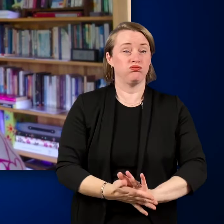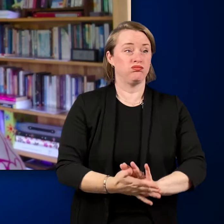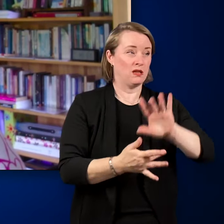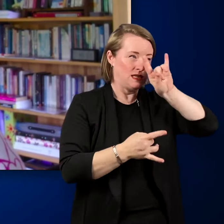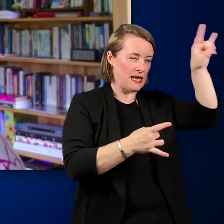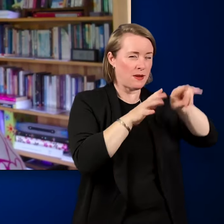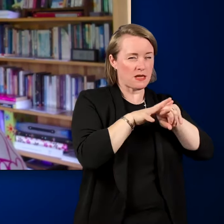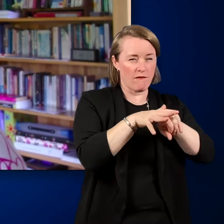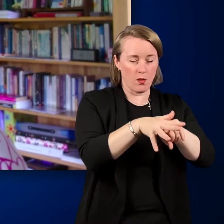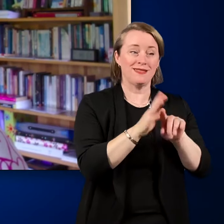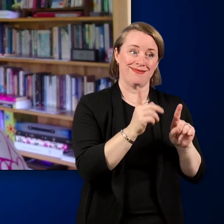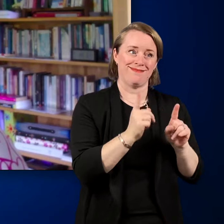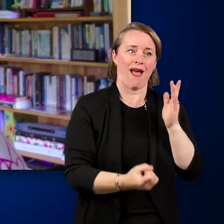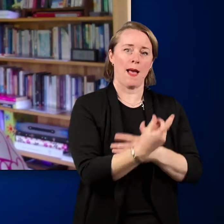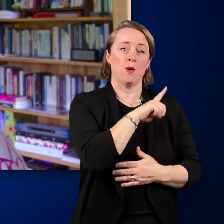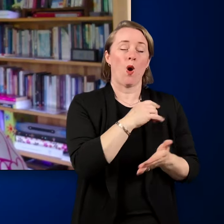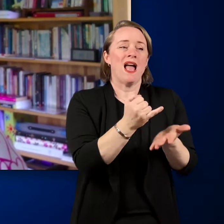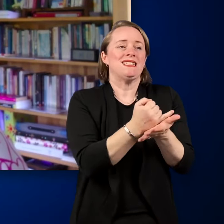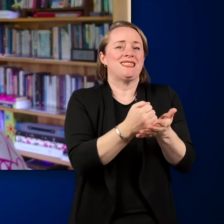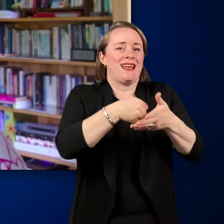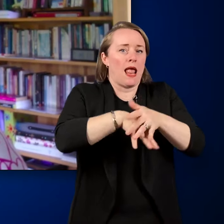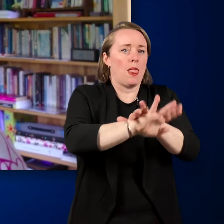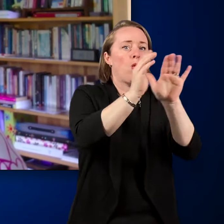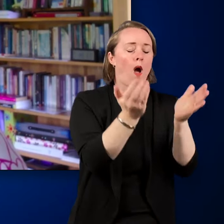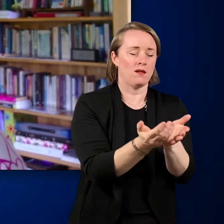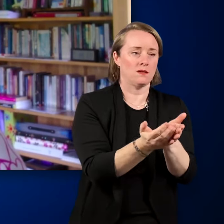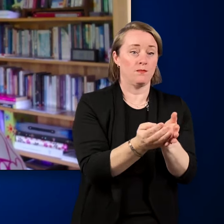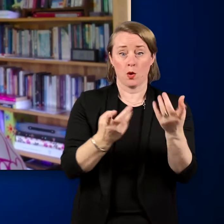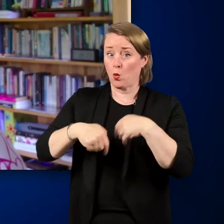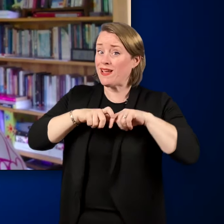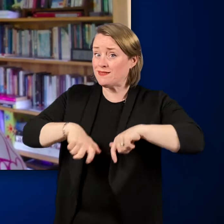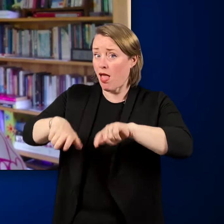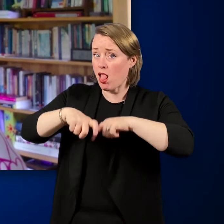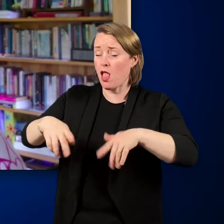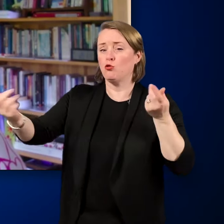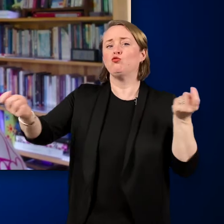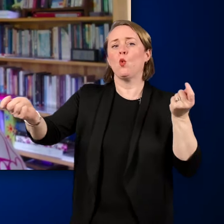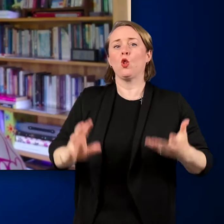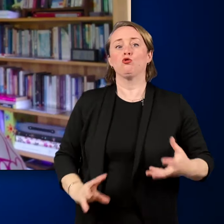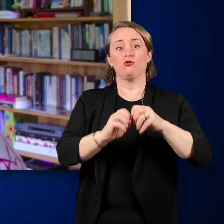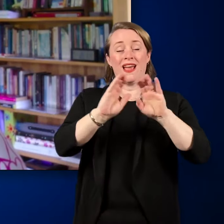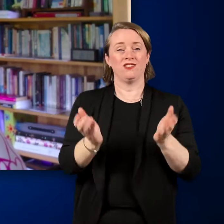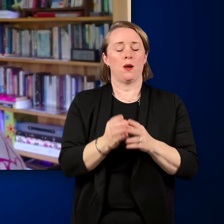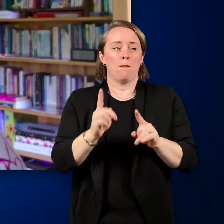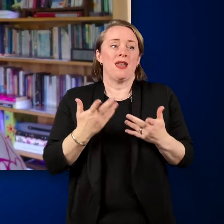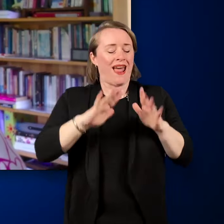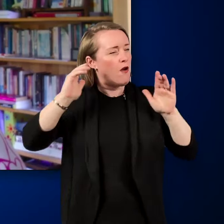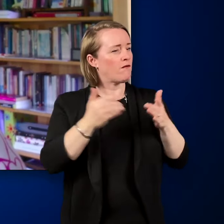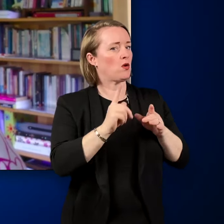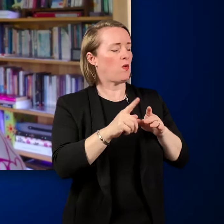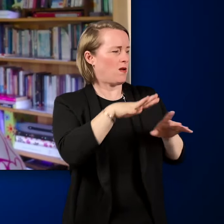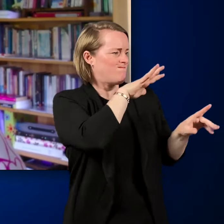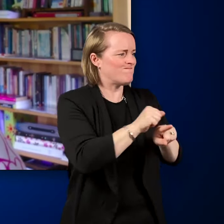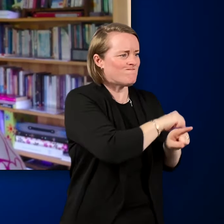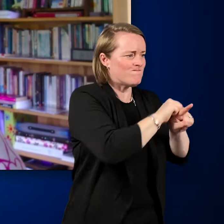influence. Our rule is still over creation, but now it is focused on exposing and undoing